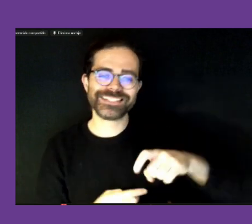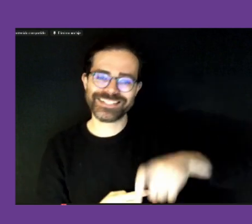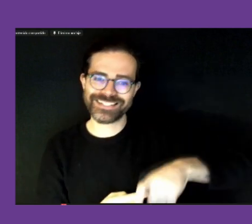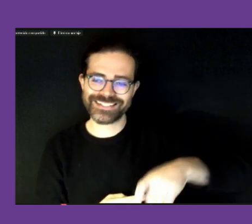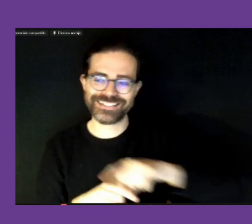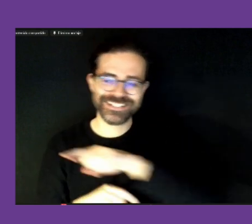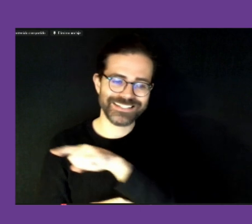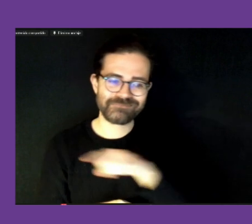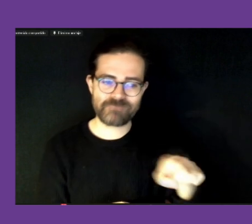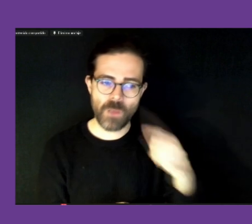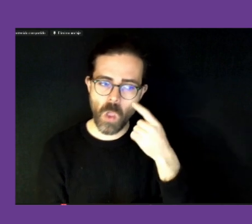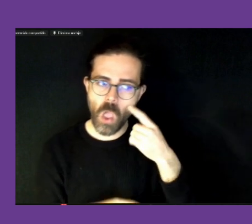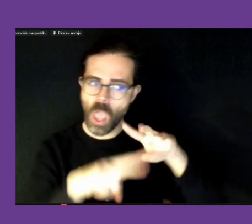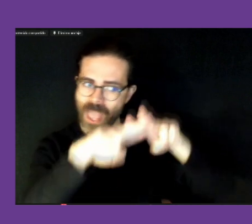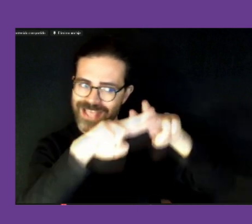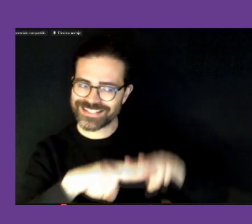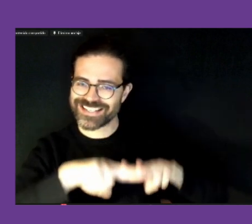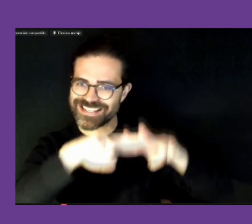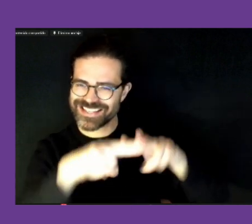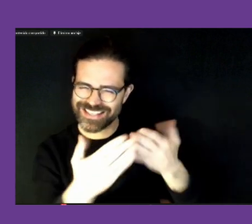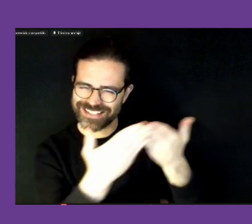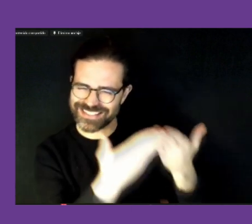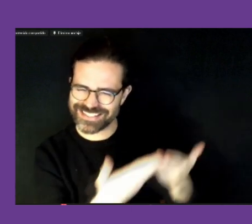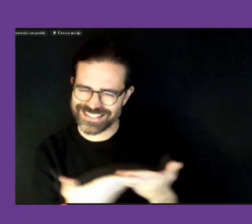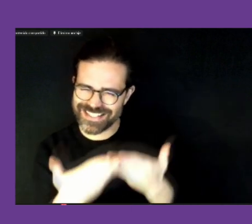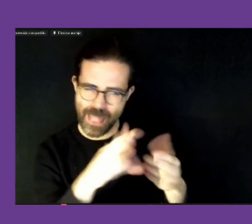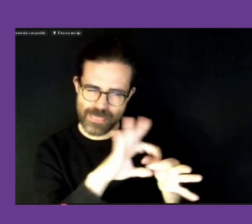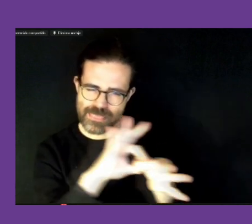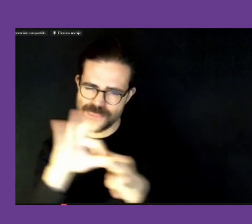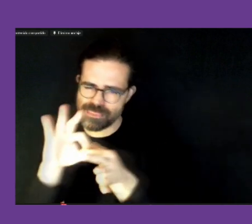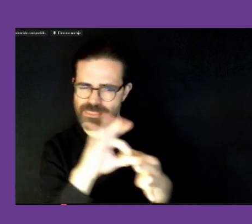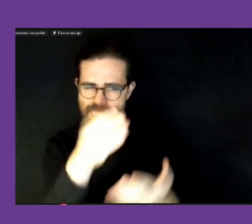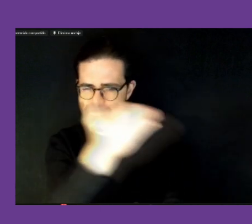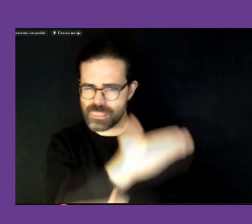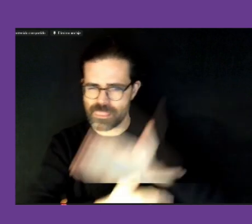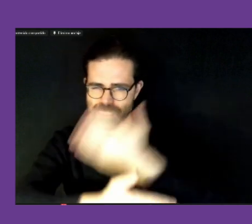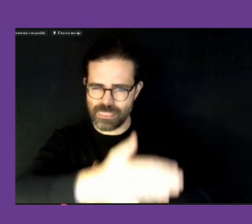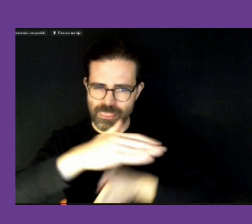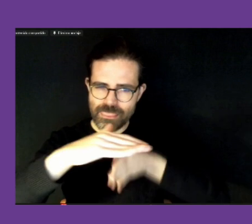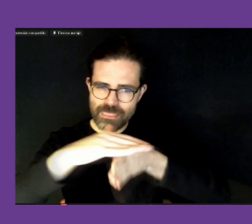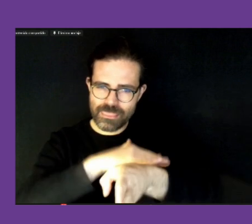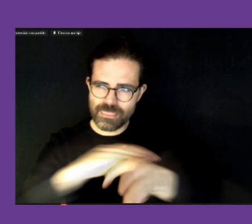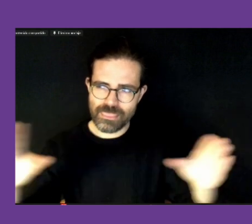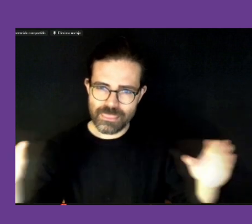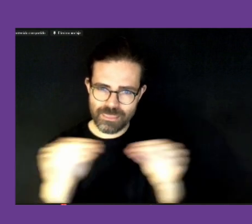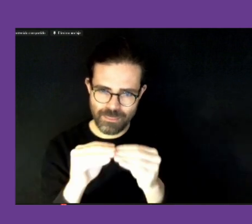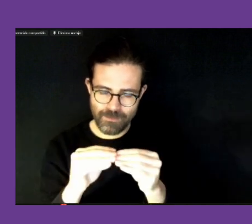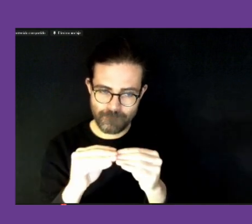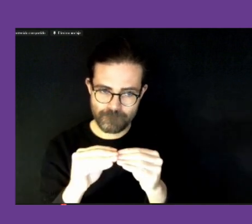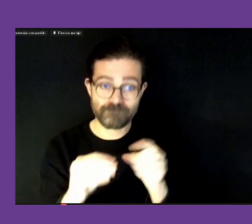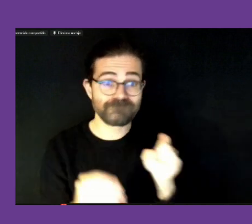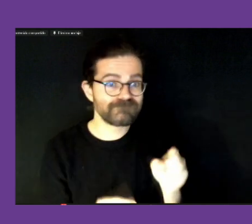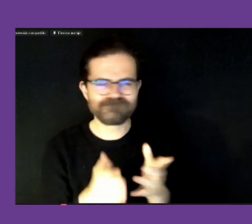feasibility, determines the extent to which the functional requirements and recommendations can be met. So that means that you need to fulfill